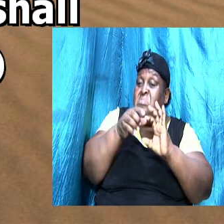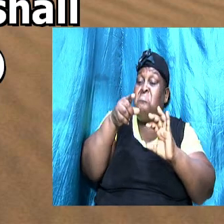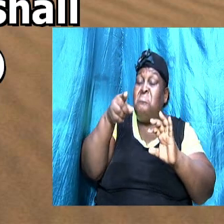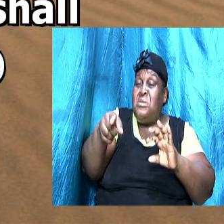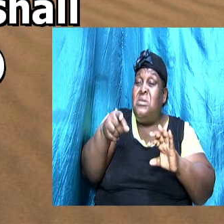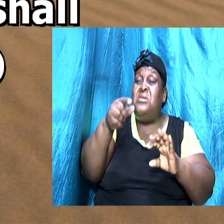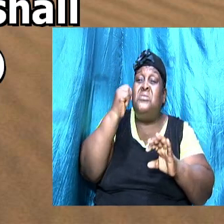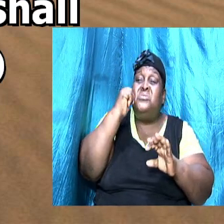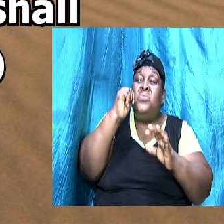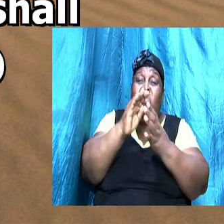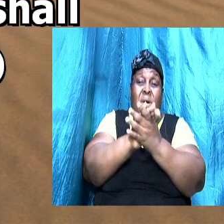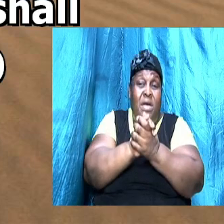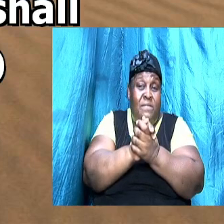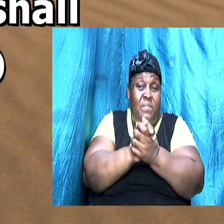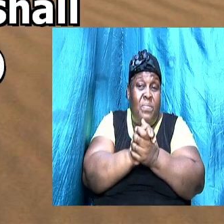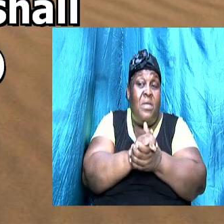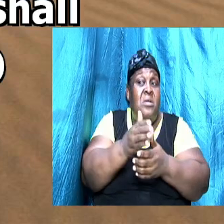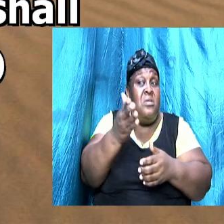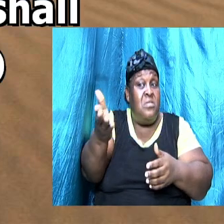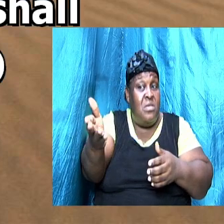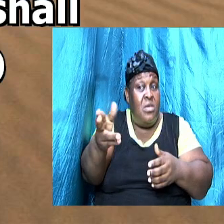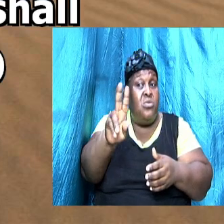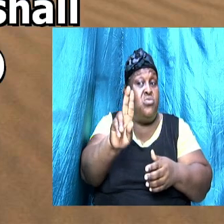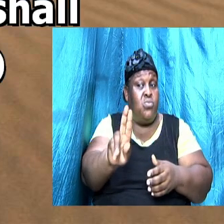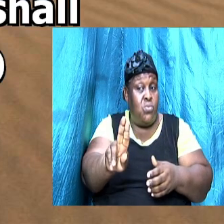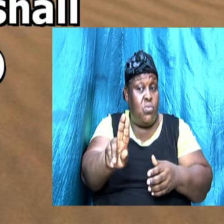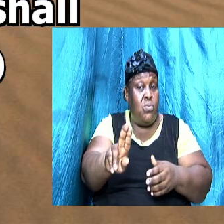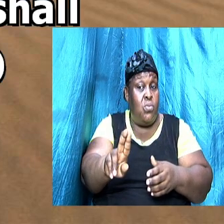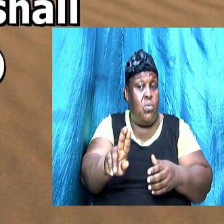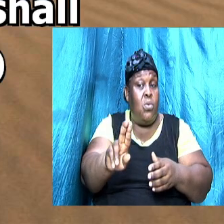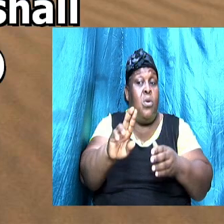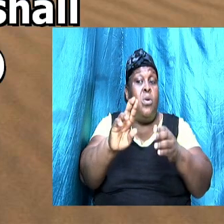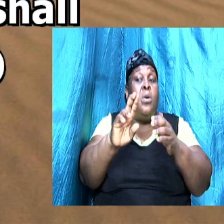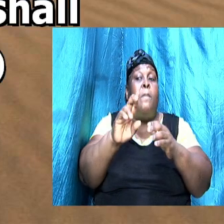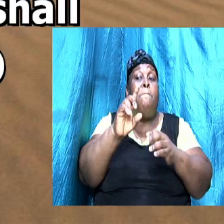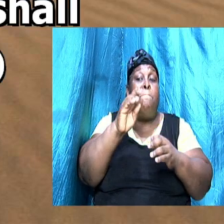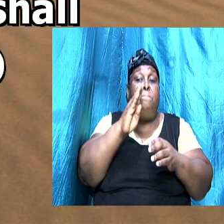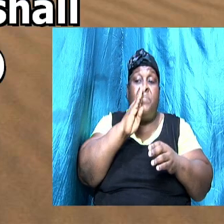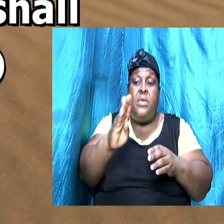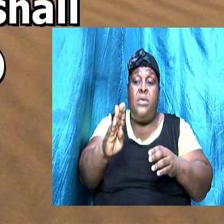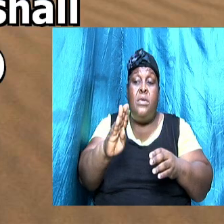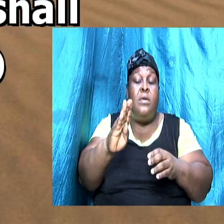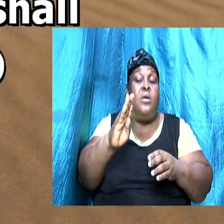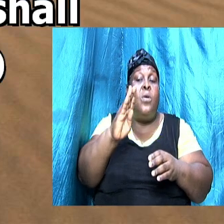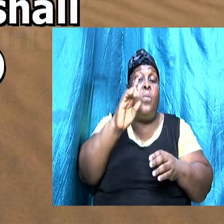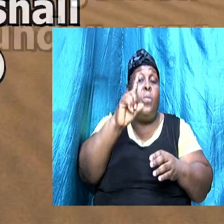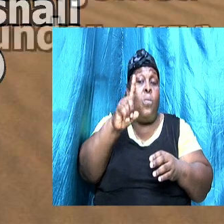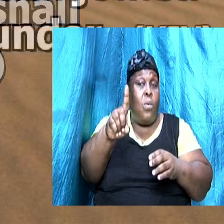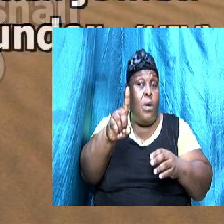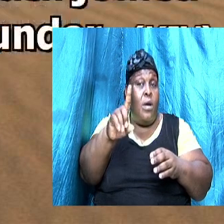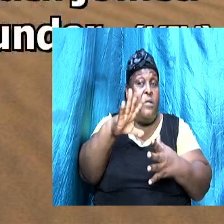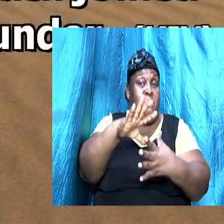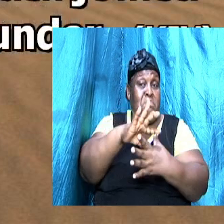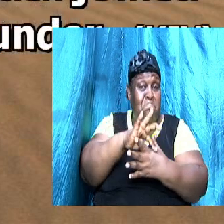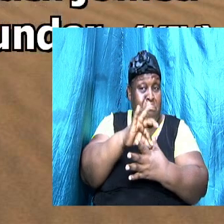wife, and they twain shall be one flesh.